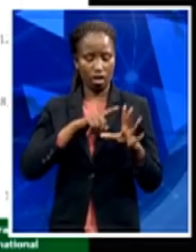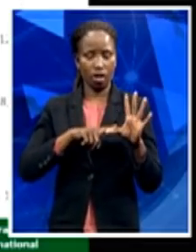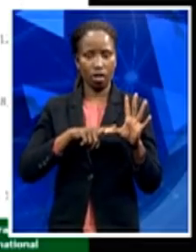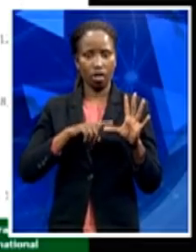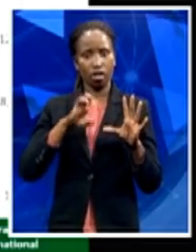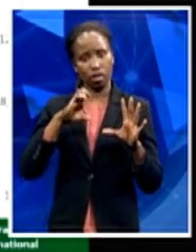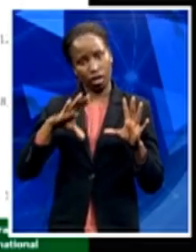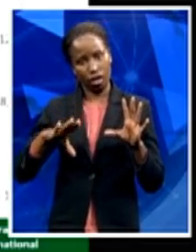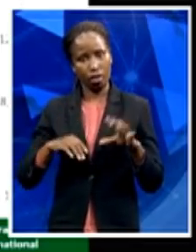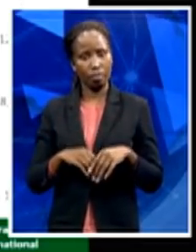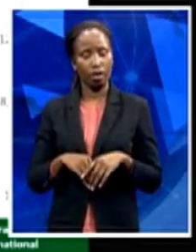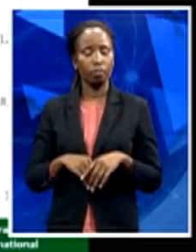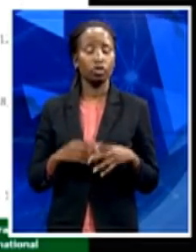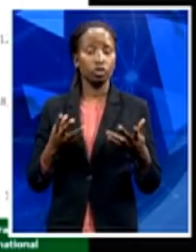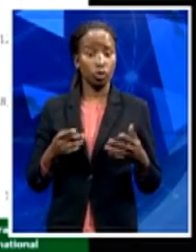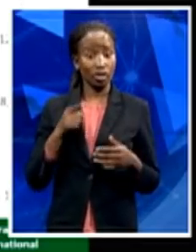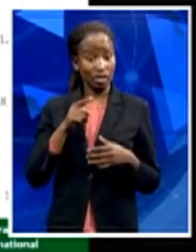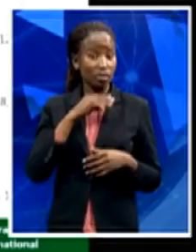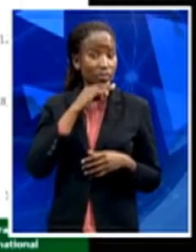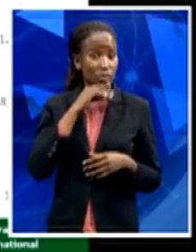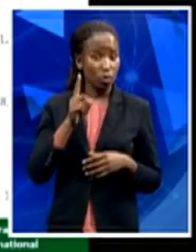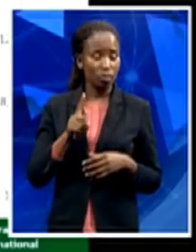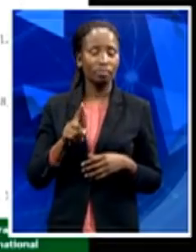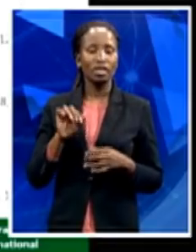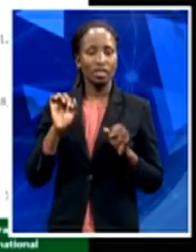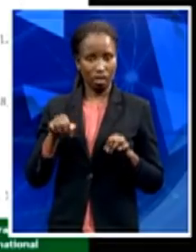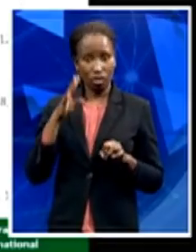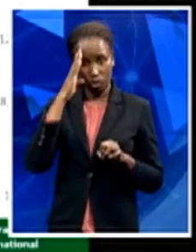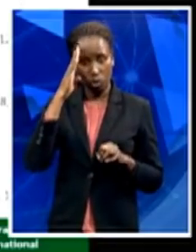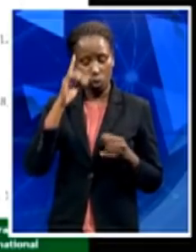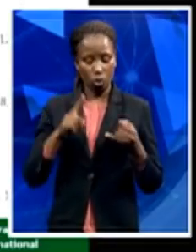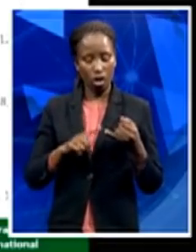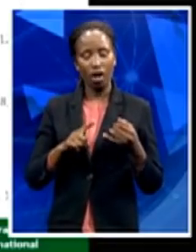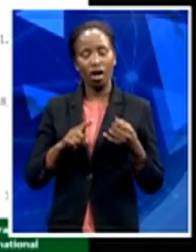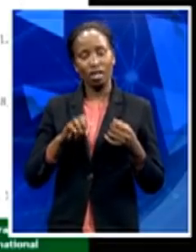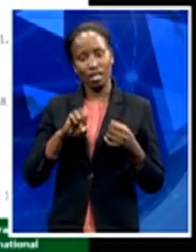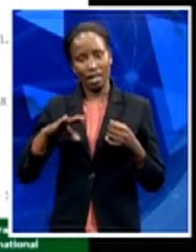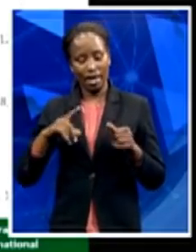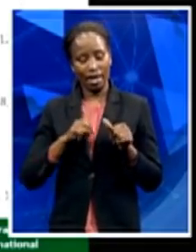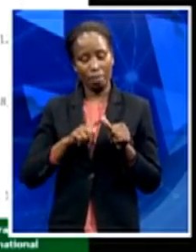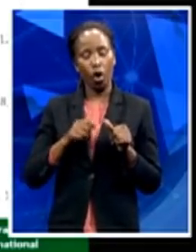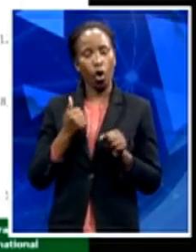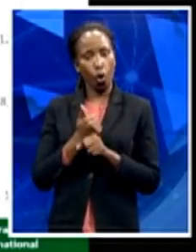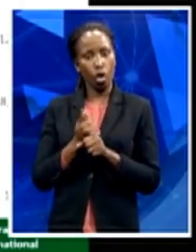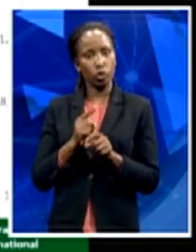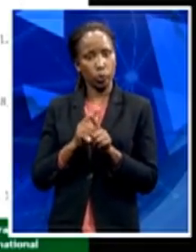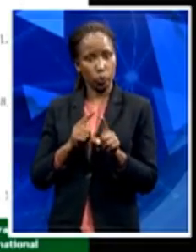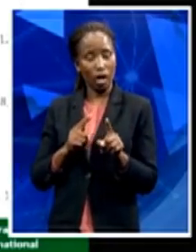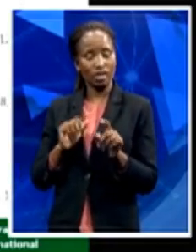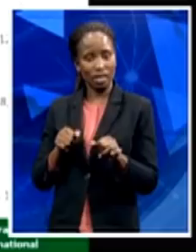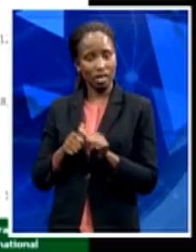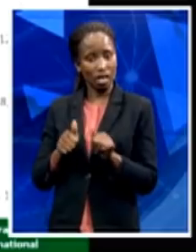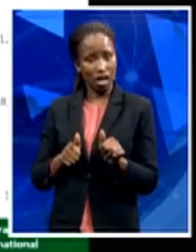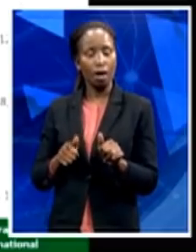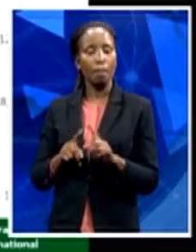that even though Eastern Cape appears to be trailing way behind, the number of the percentage change in